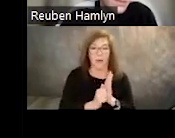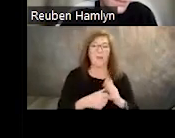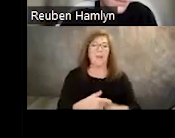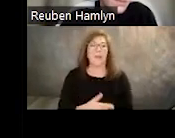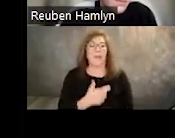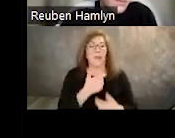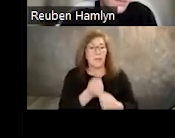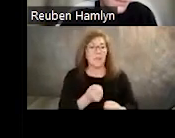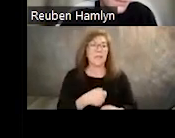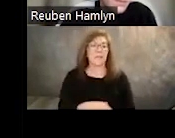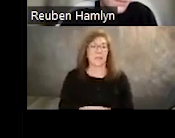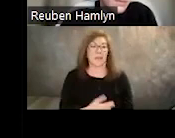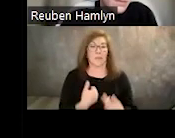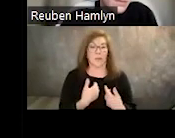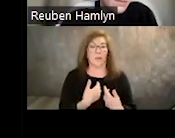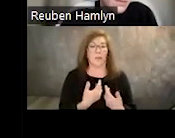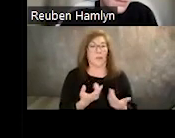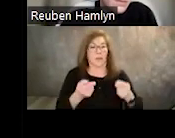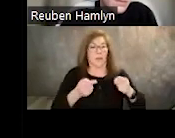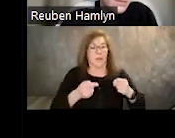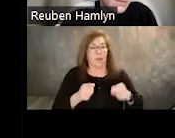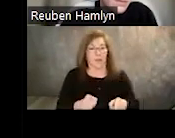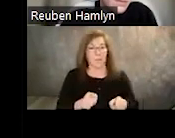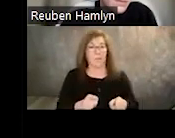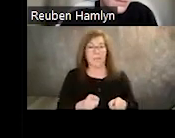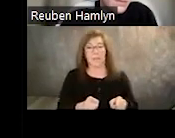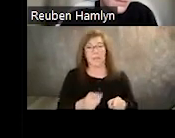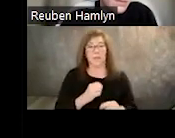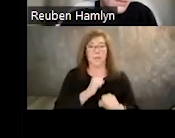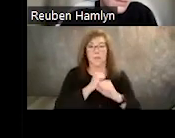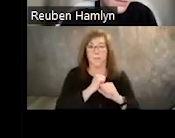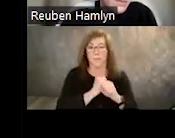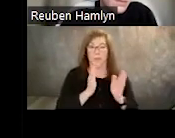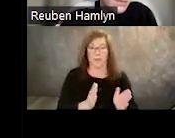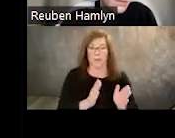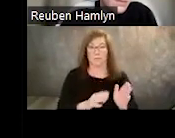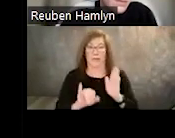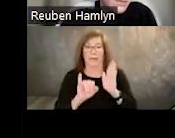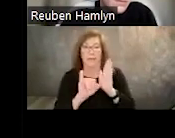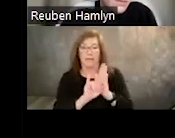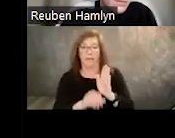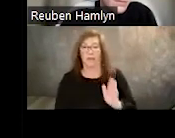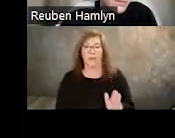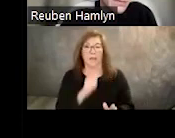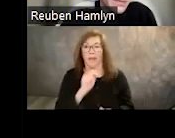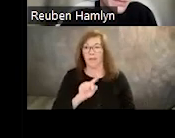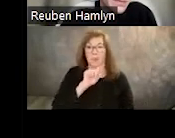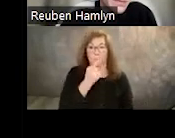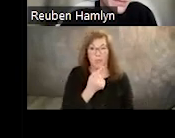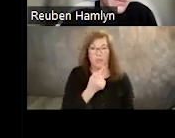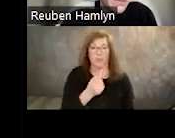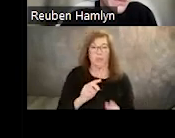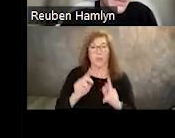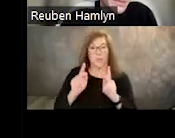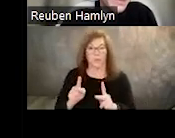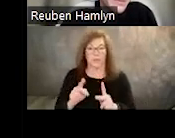interestingly, the return that we got is that it was the protector being identified, not the original subject that we were trying